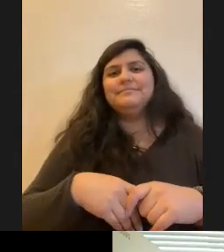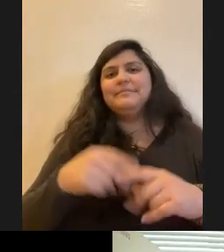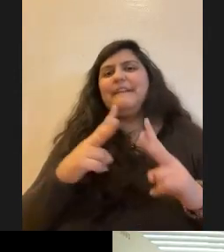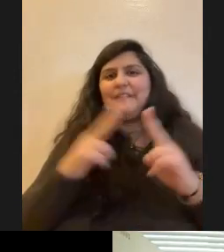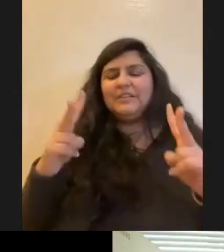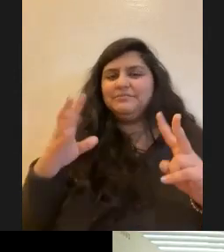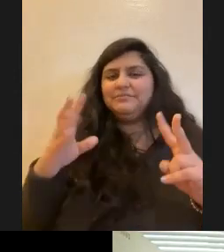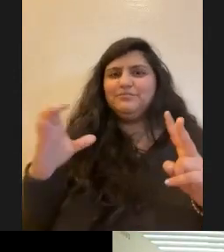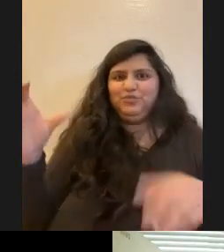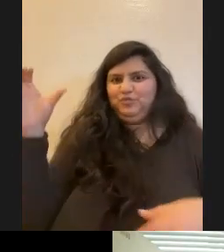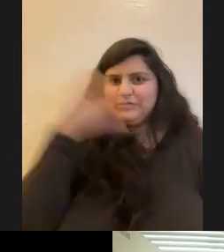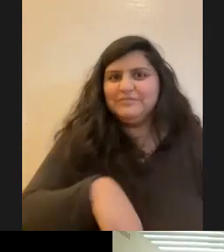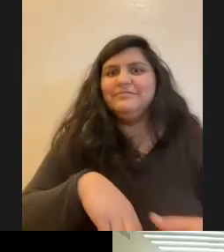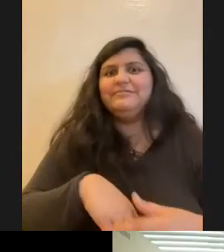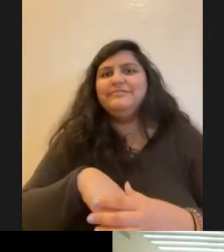crazy